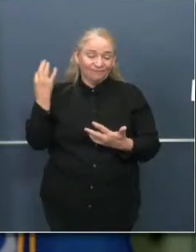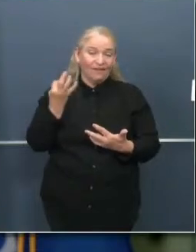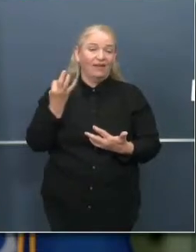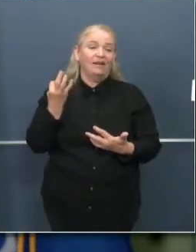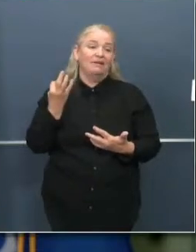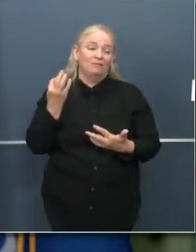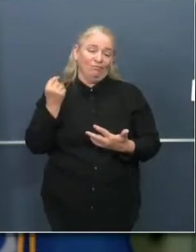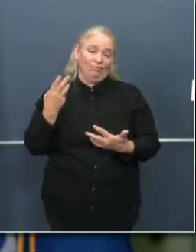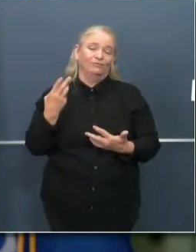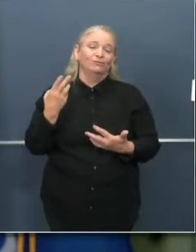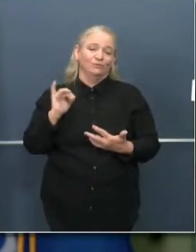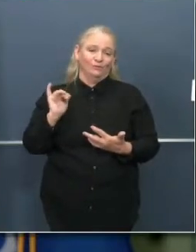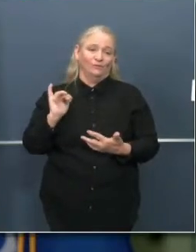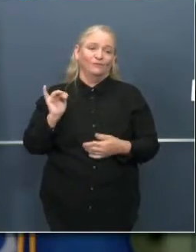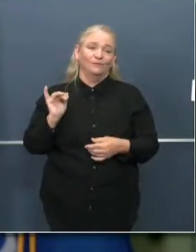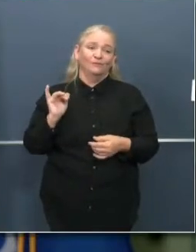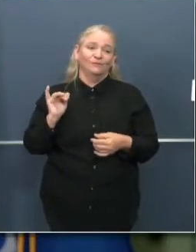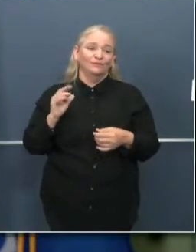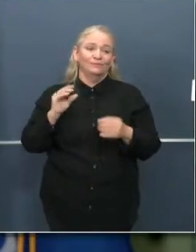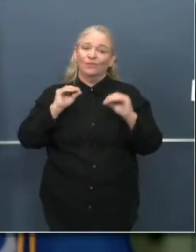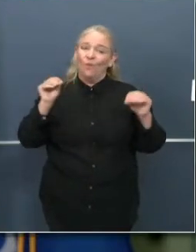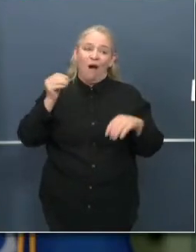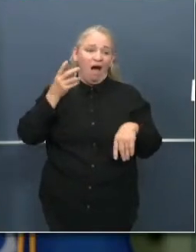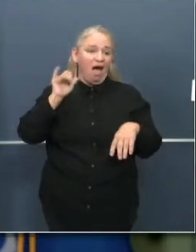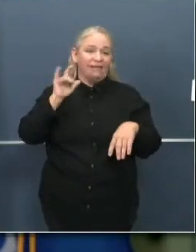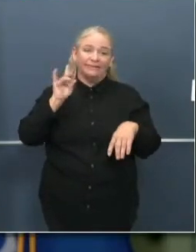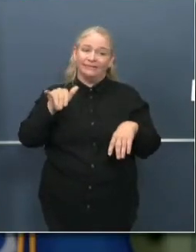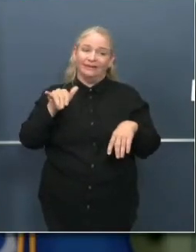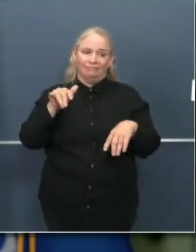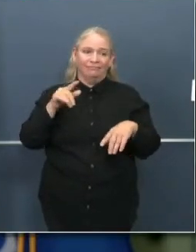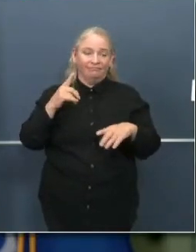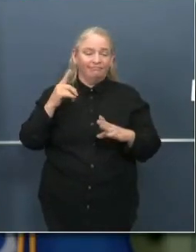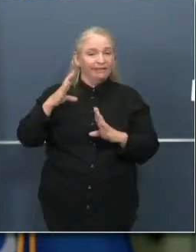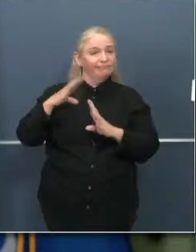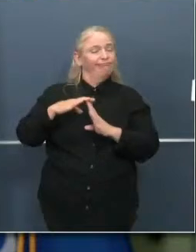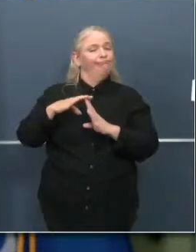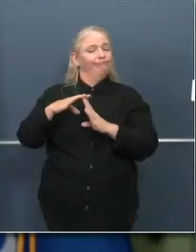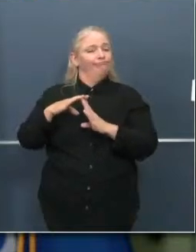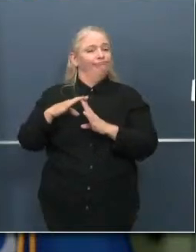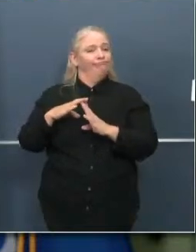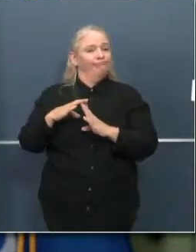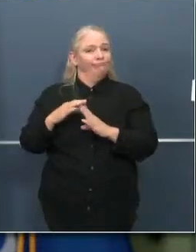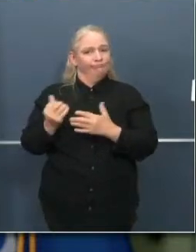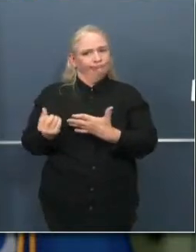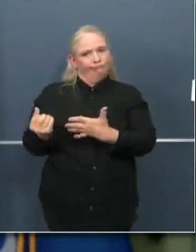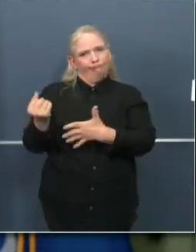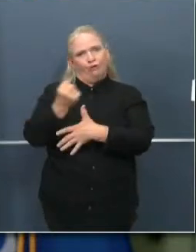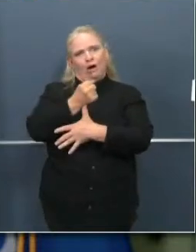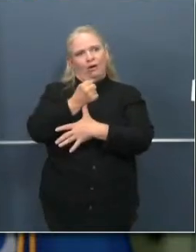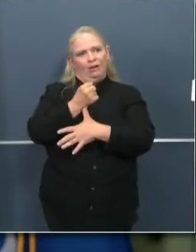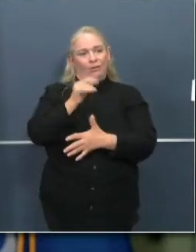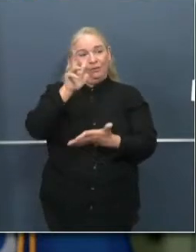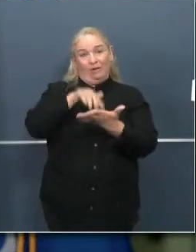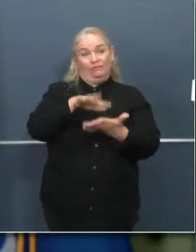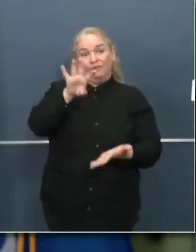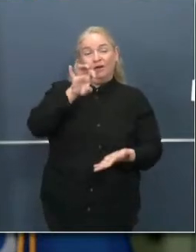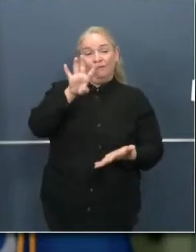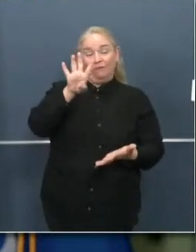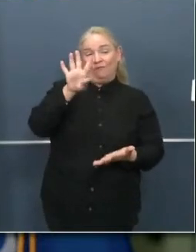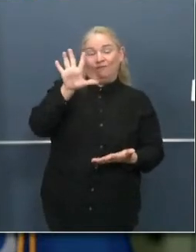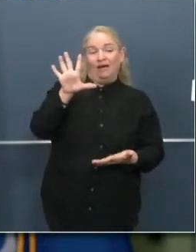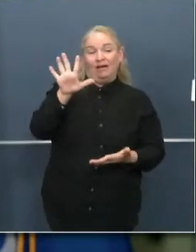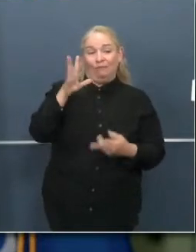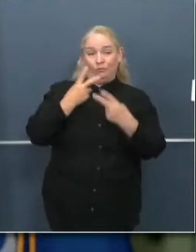have 2,445 prisoners at CDCR that have tested positive for COVID-19, a prison